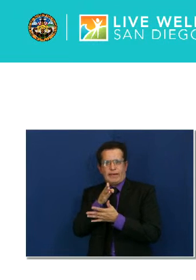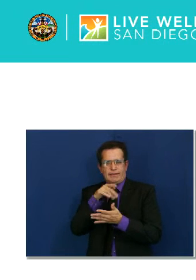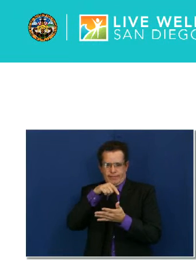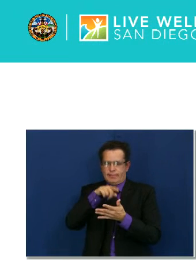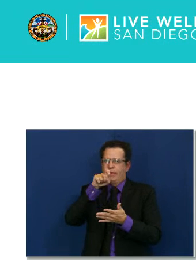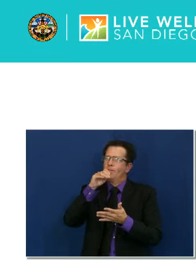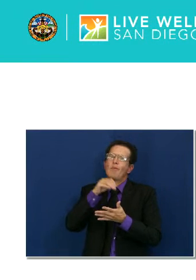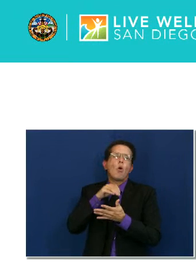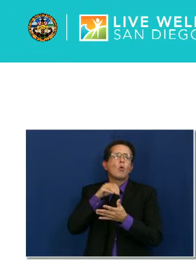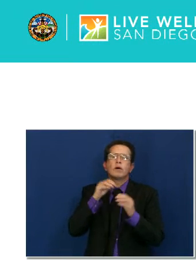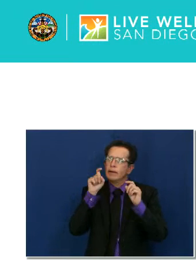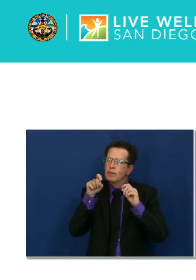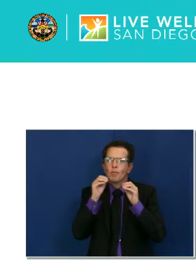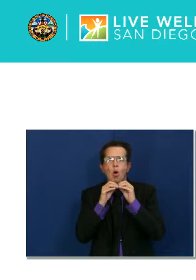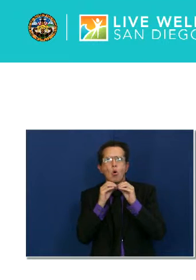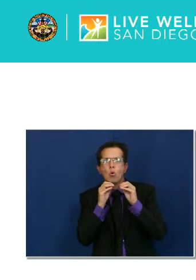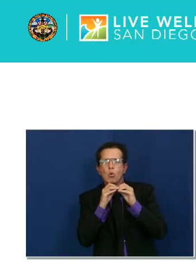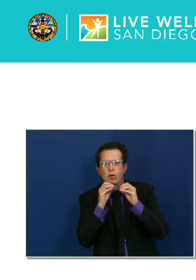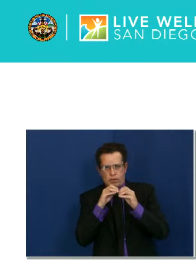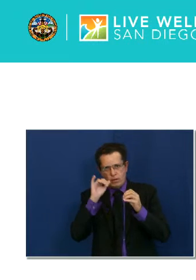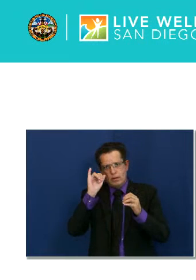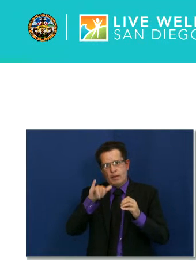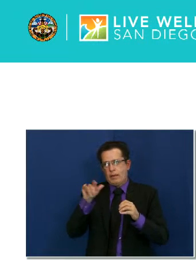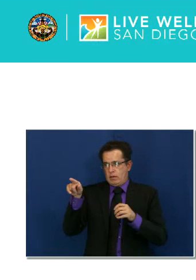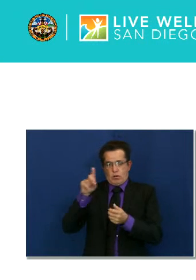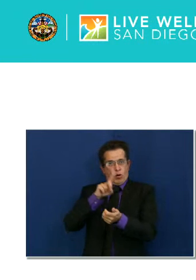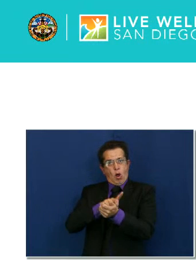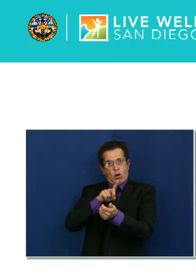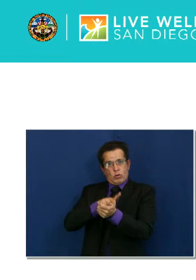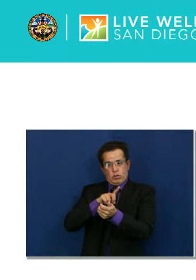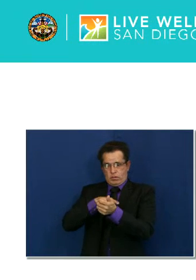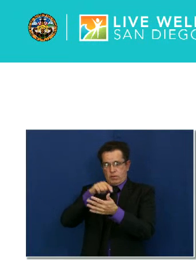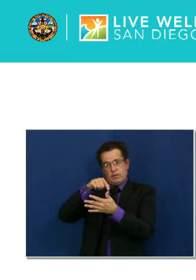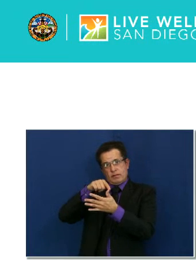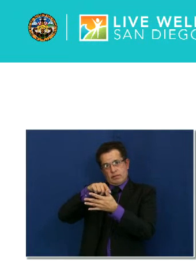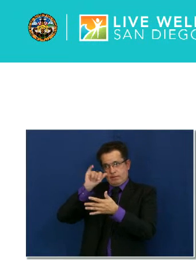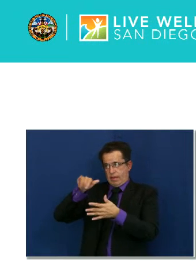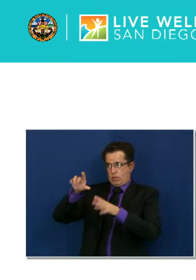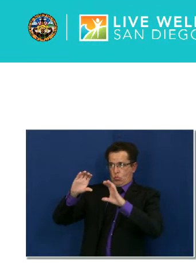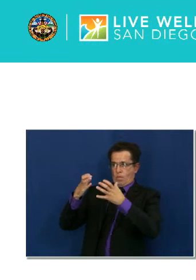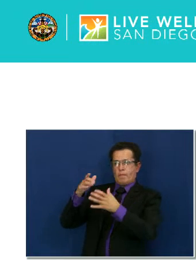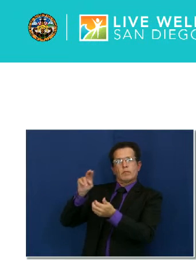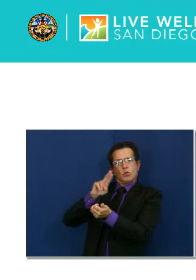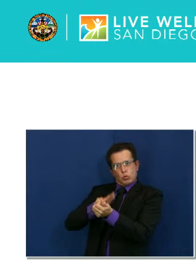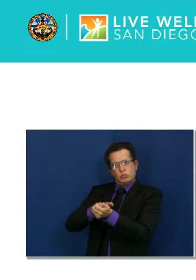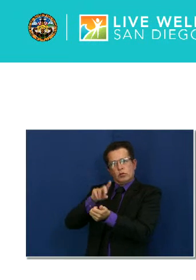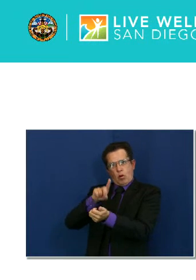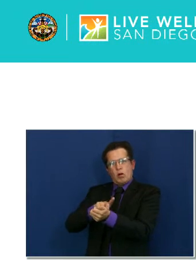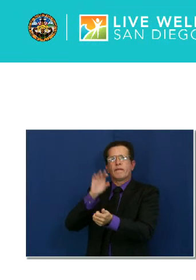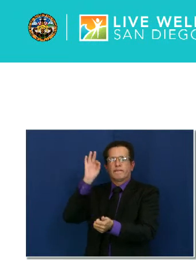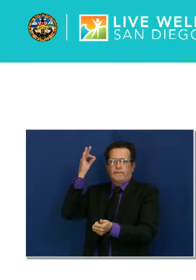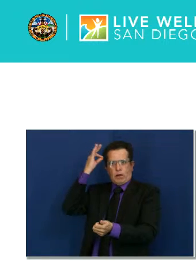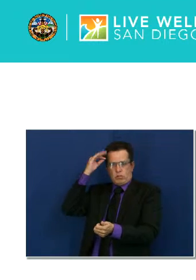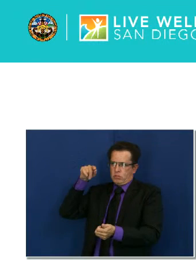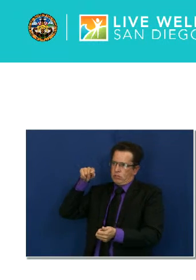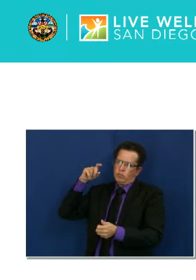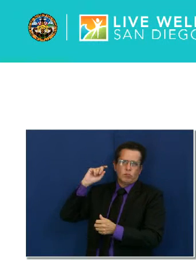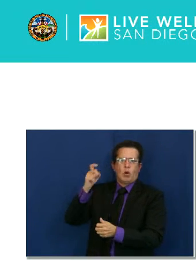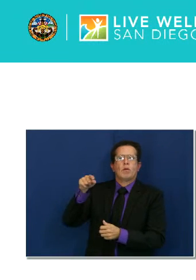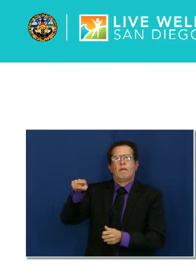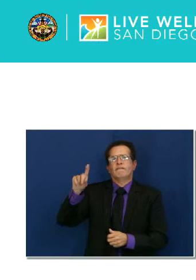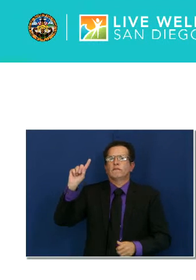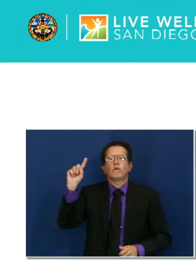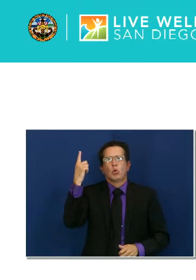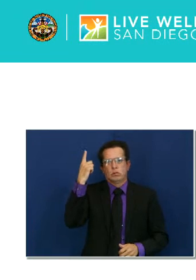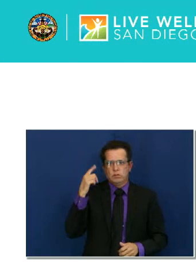So the healthcare personnel, the state has, or the federal government, and the state is sharing